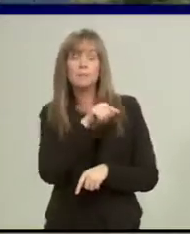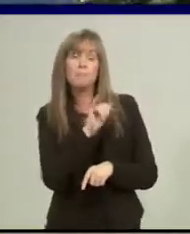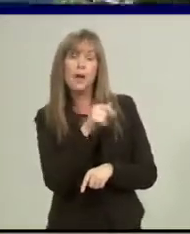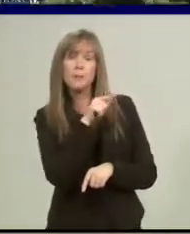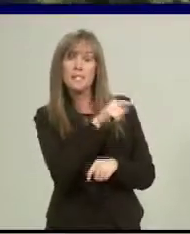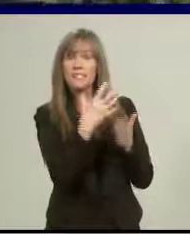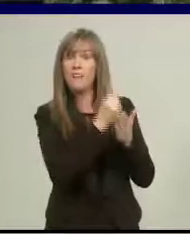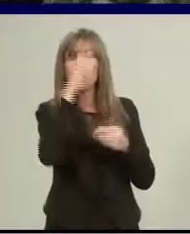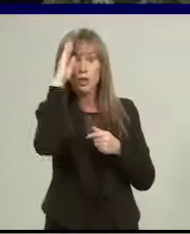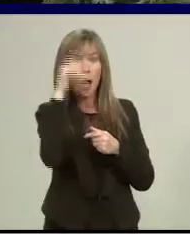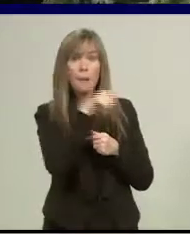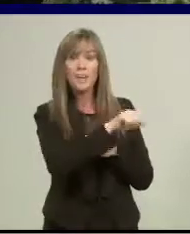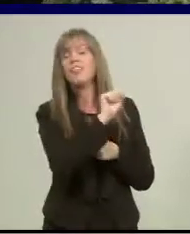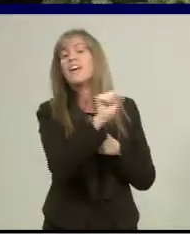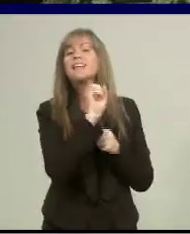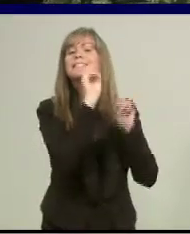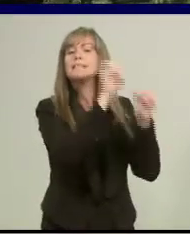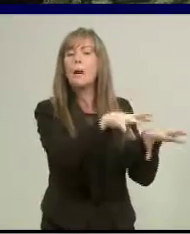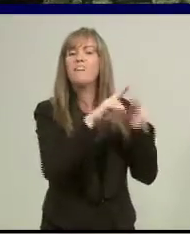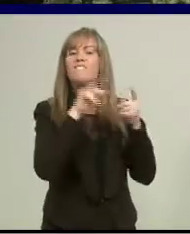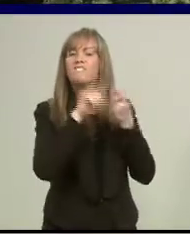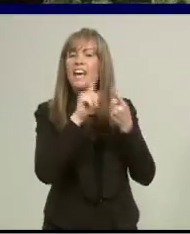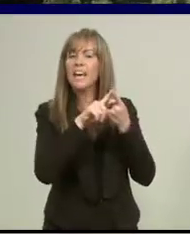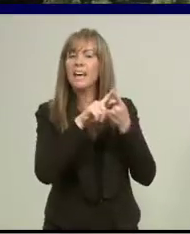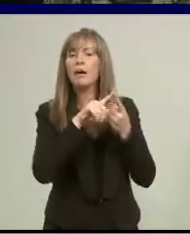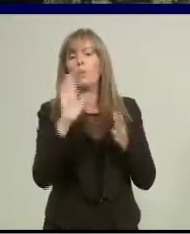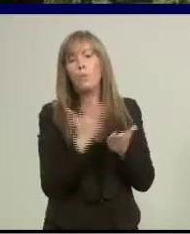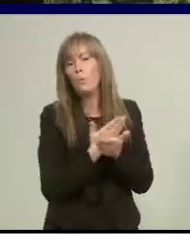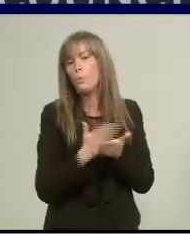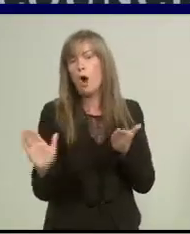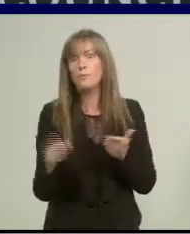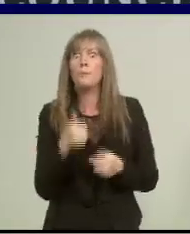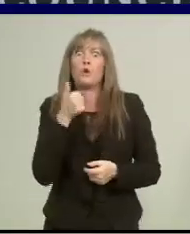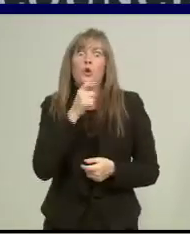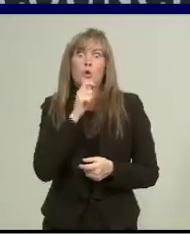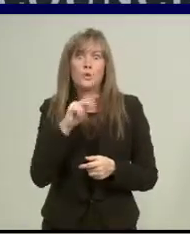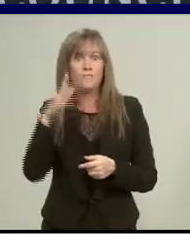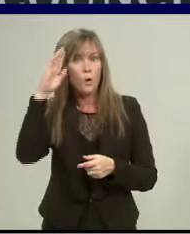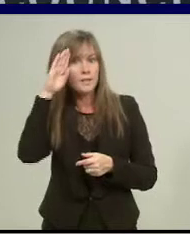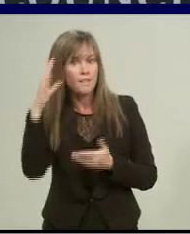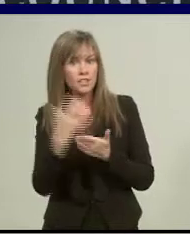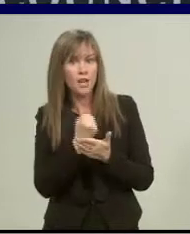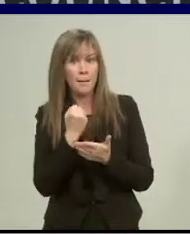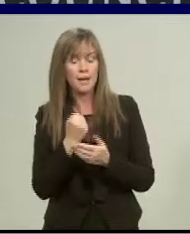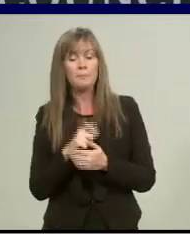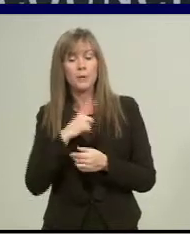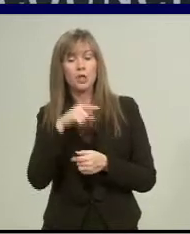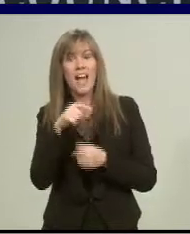Salvation Army to have their dumping fees waived. That would be great news for the Salvation Army. The Addington Centre alone has